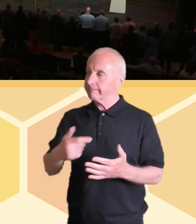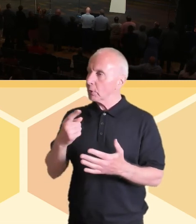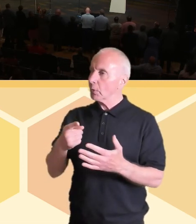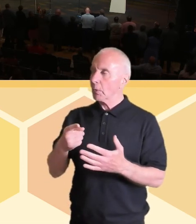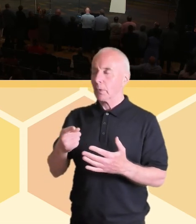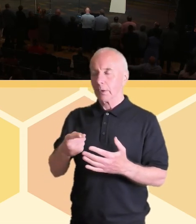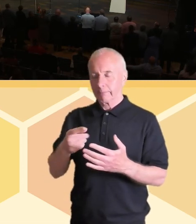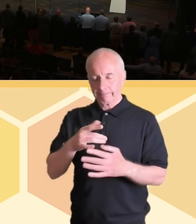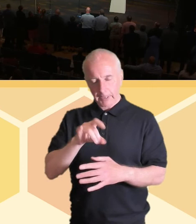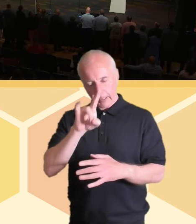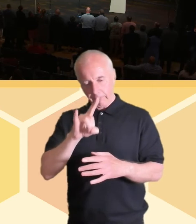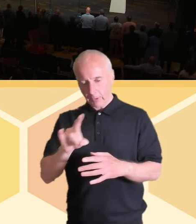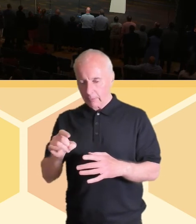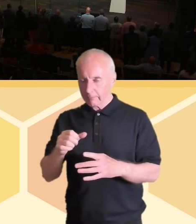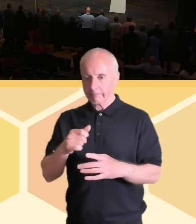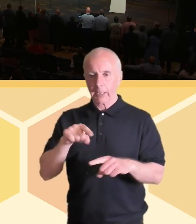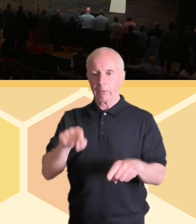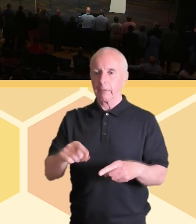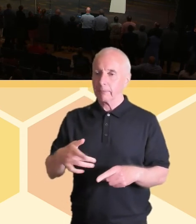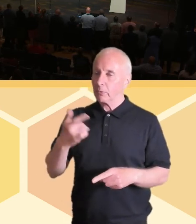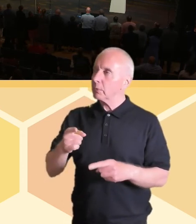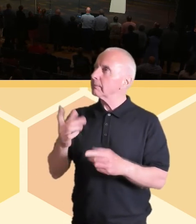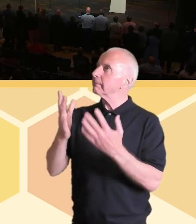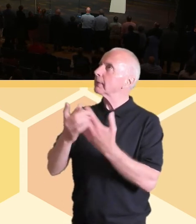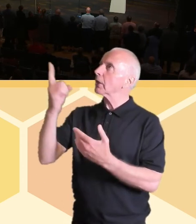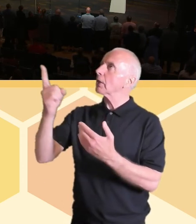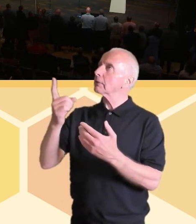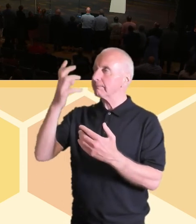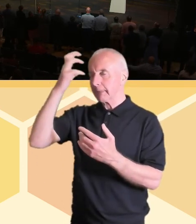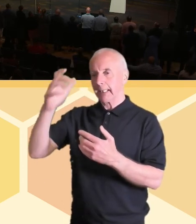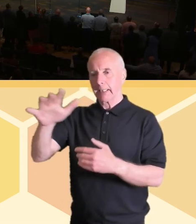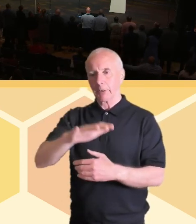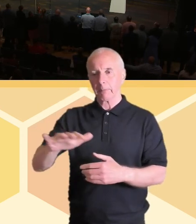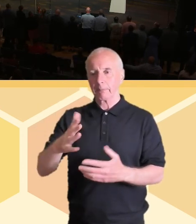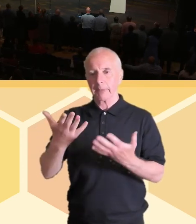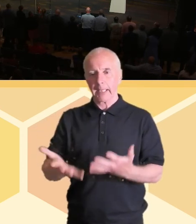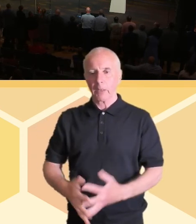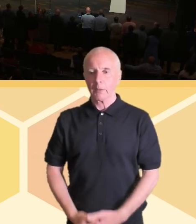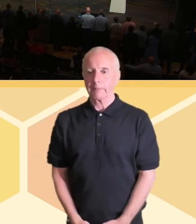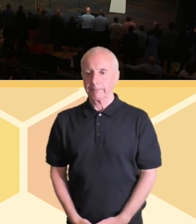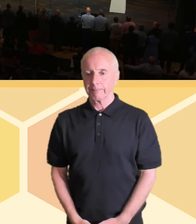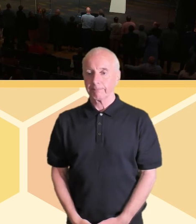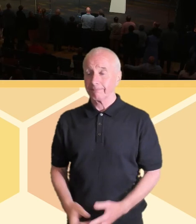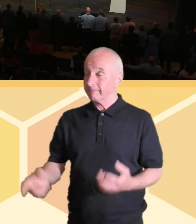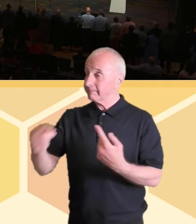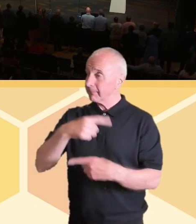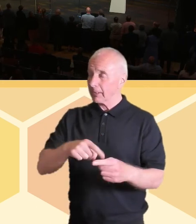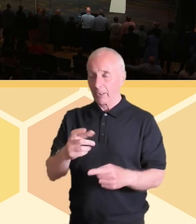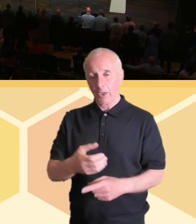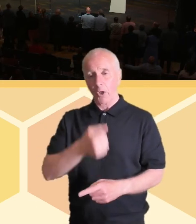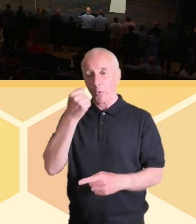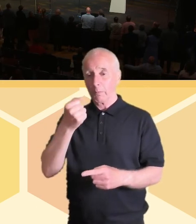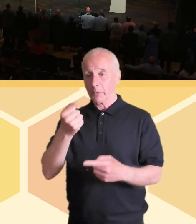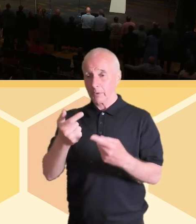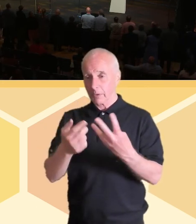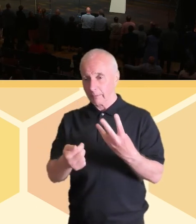praying for the grace to live the life of God's coming kingdom now. These are our hopes and these are